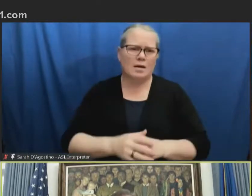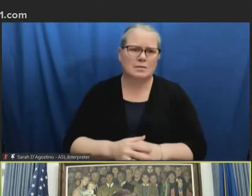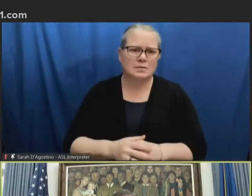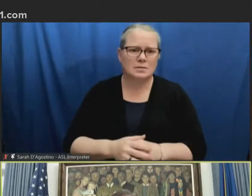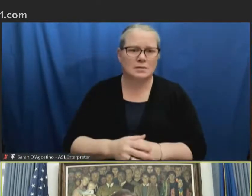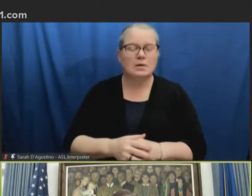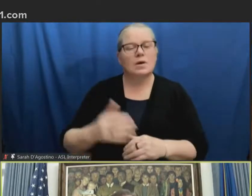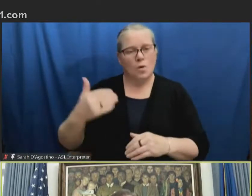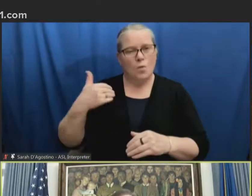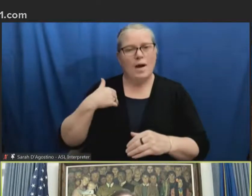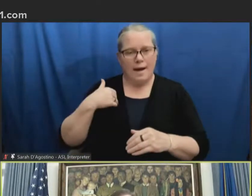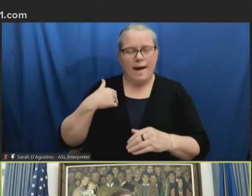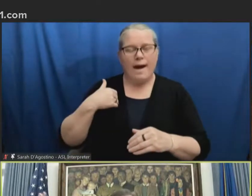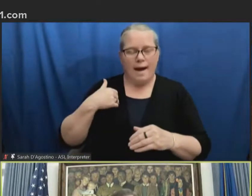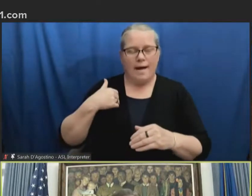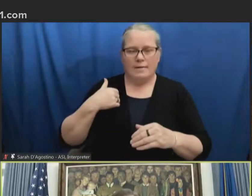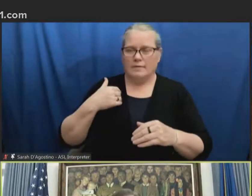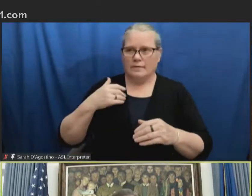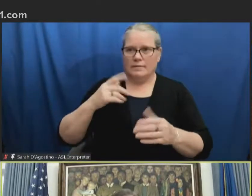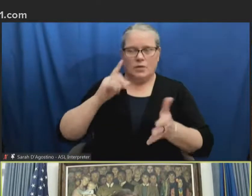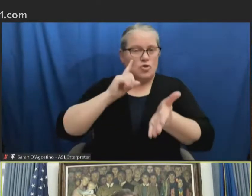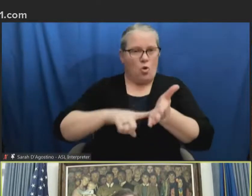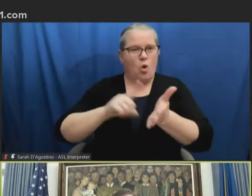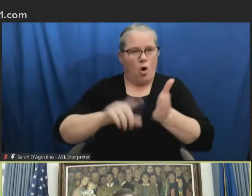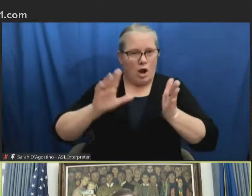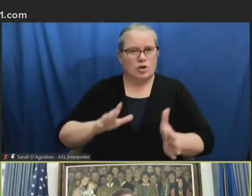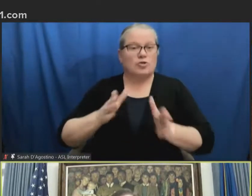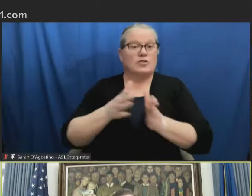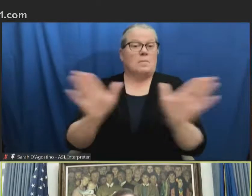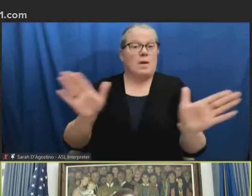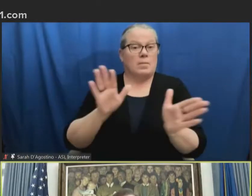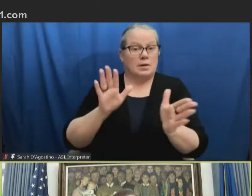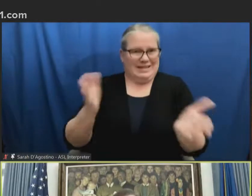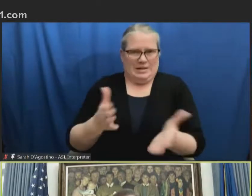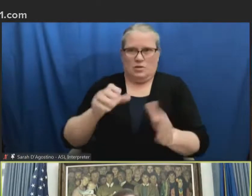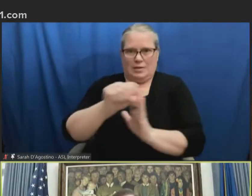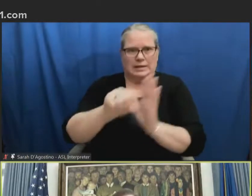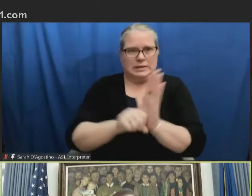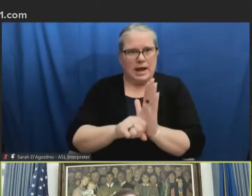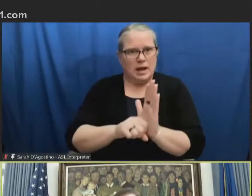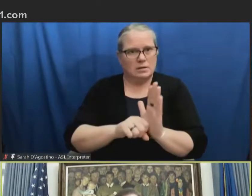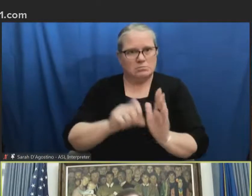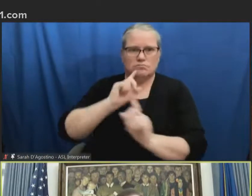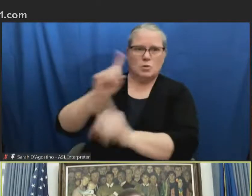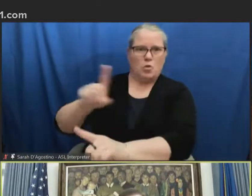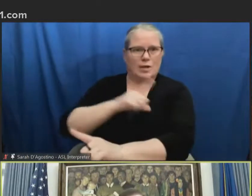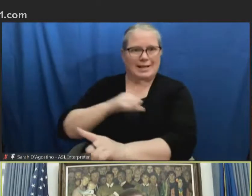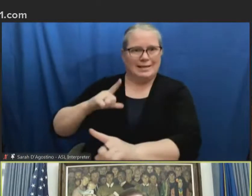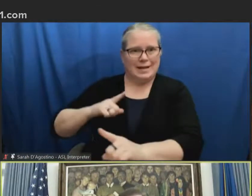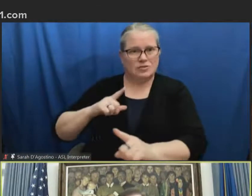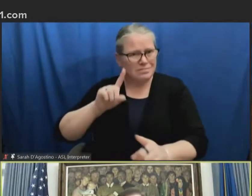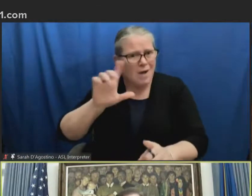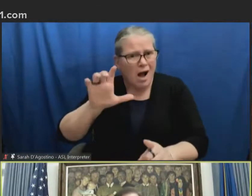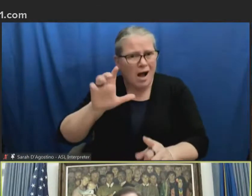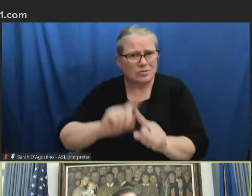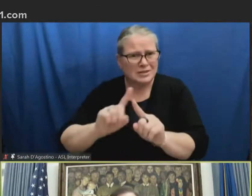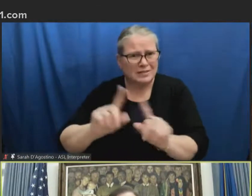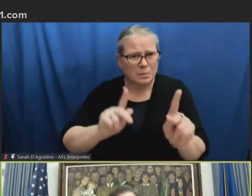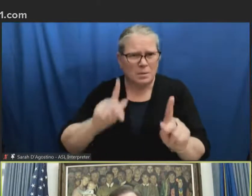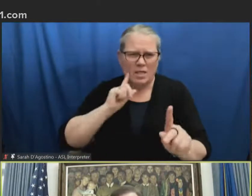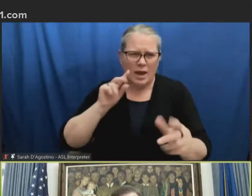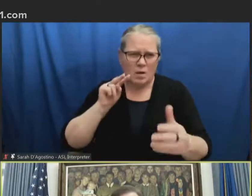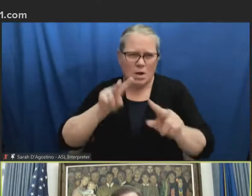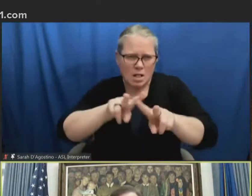account here in state. They report to the legislature, appointed by them, 100 people strong. So they'll be going over every